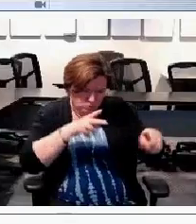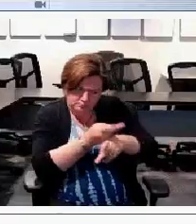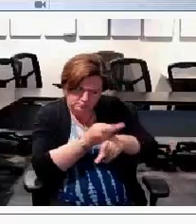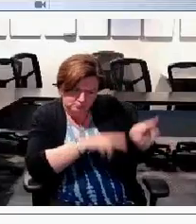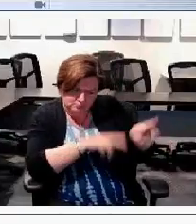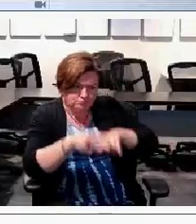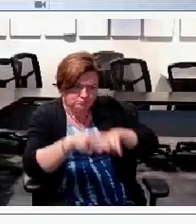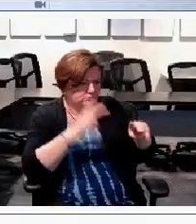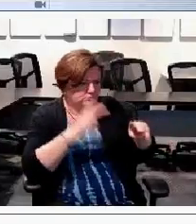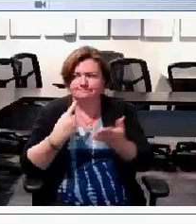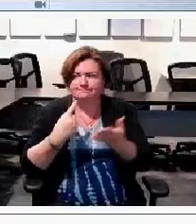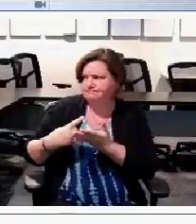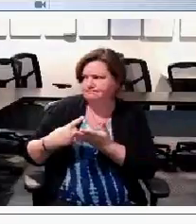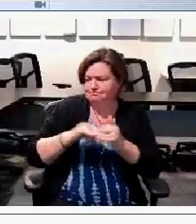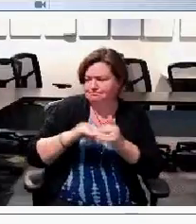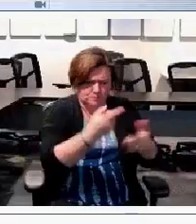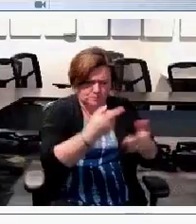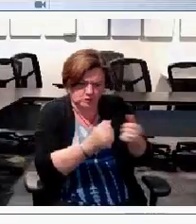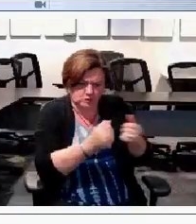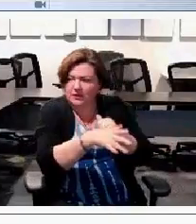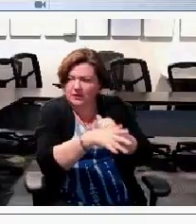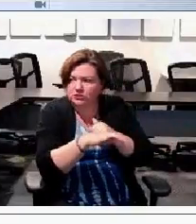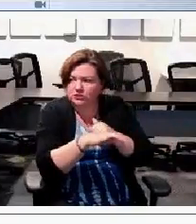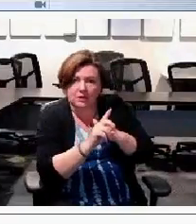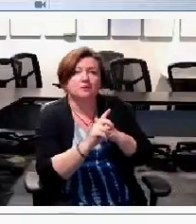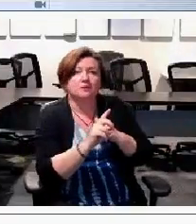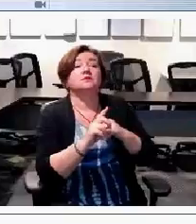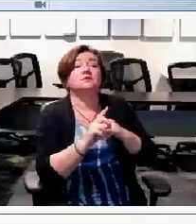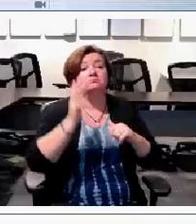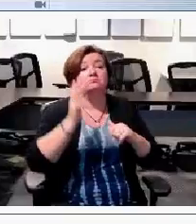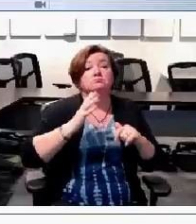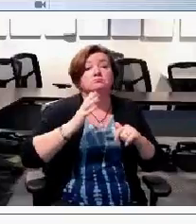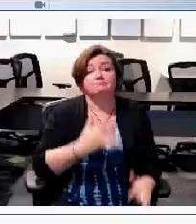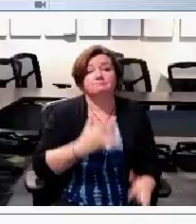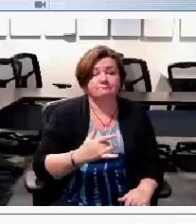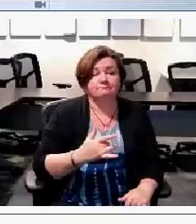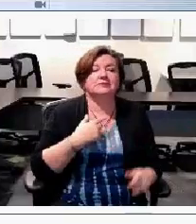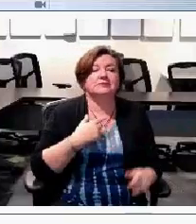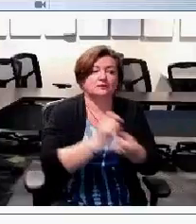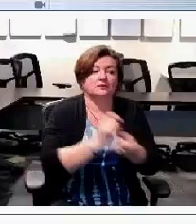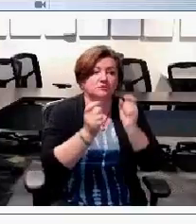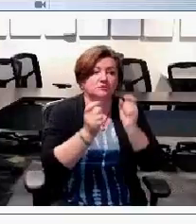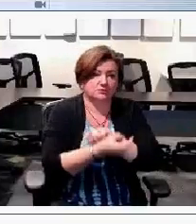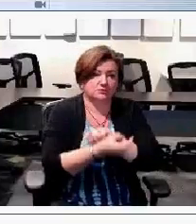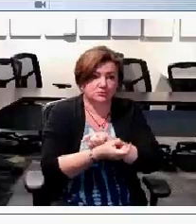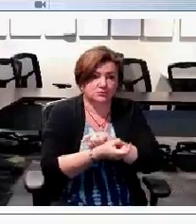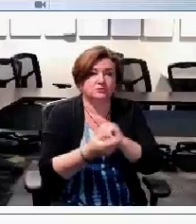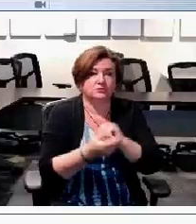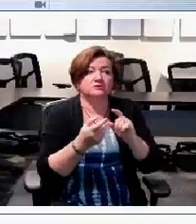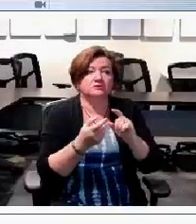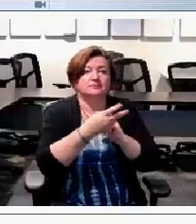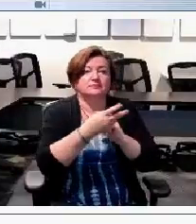of consult over that session. And we've definitely made a shift to